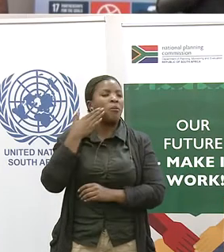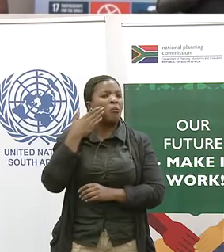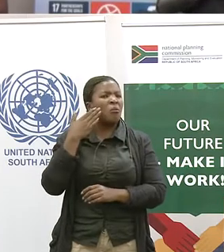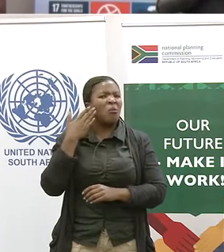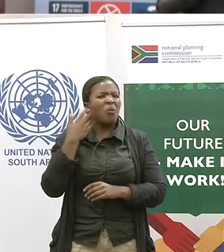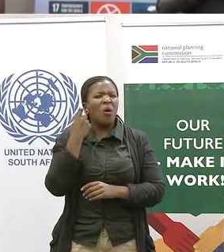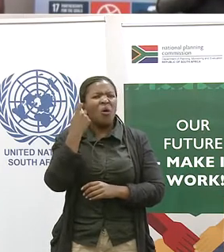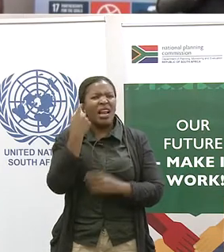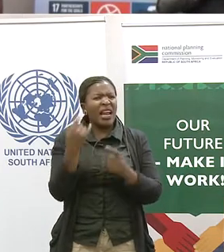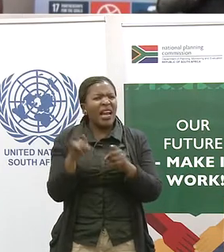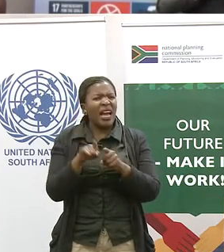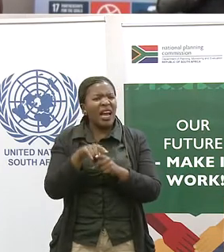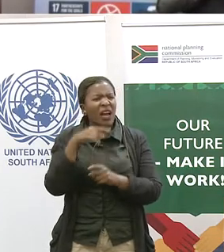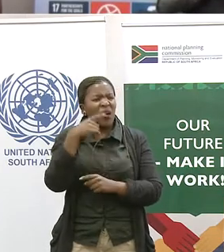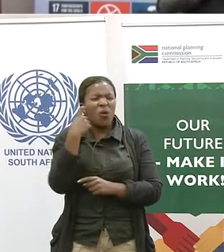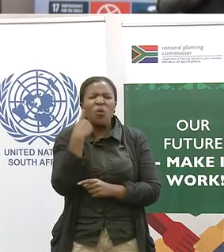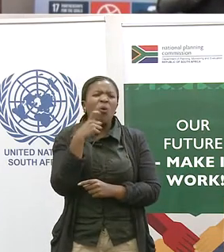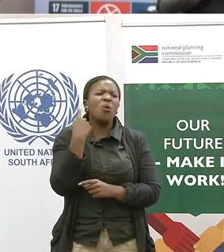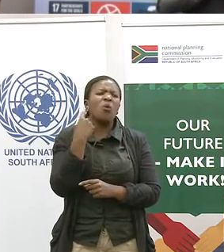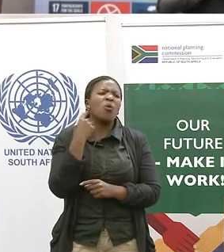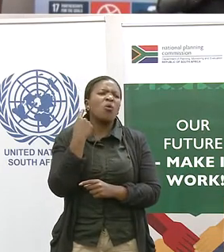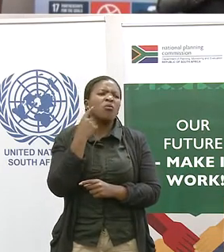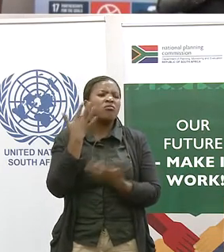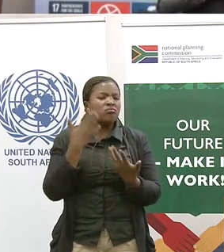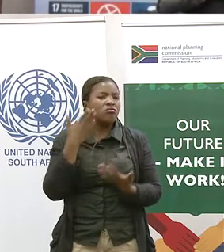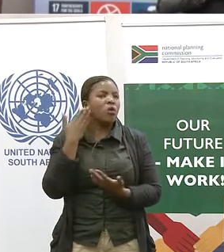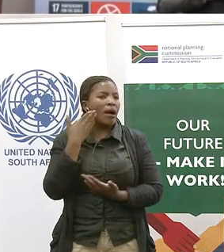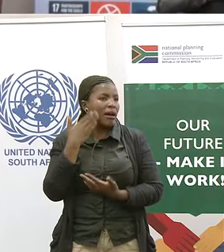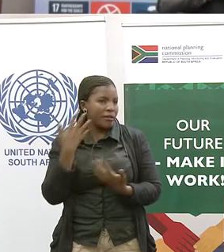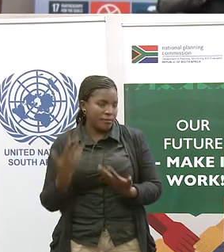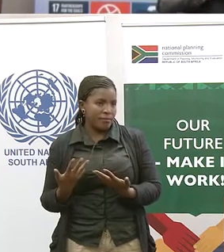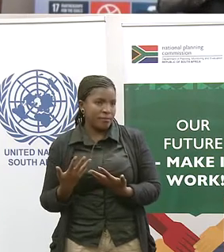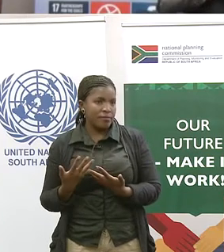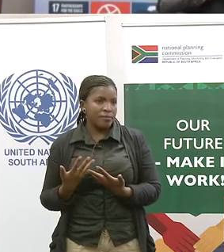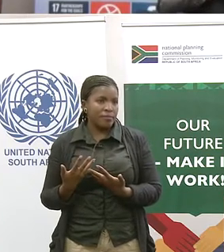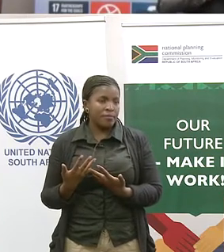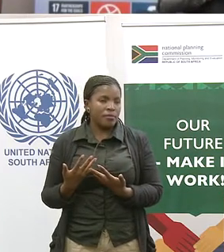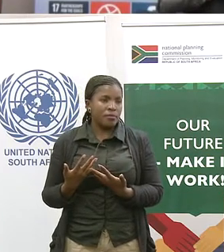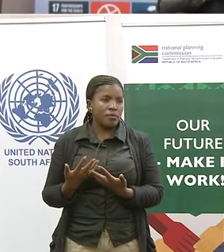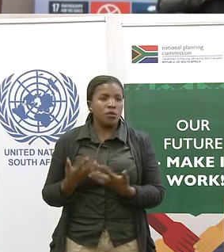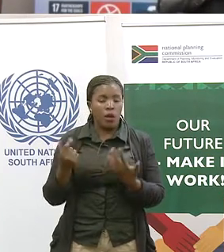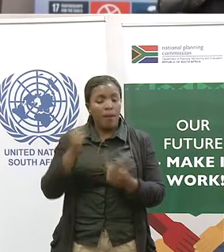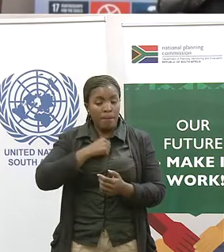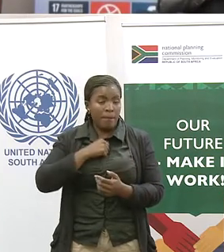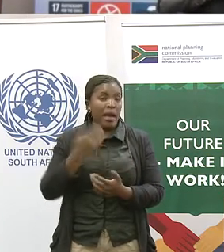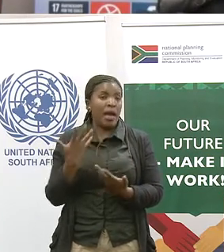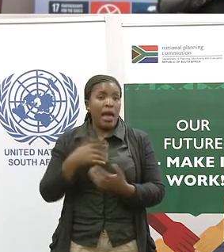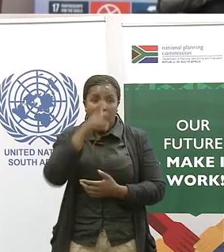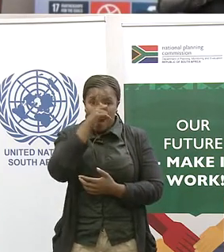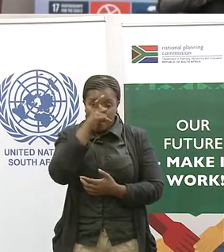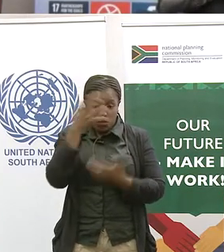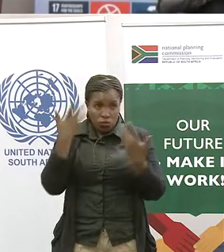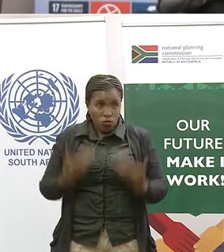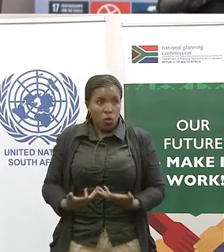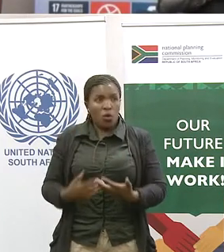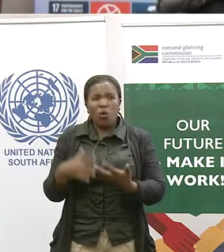with the most common form of albinism being oculocutaneous albinism, affecting the eye, hence